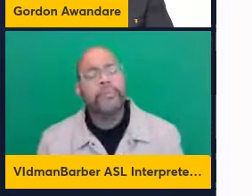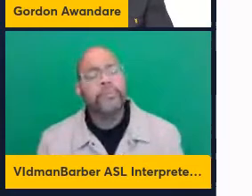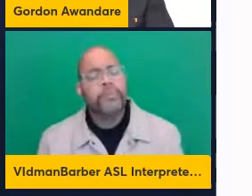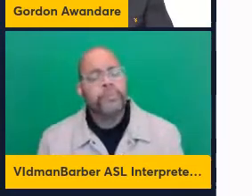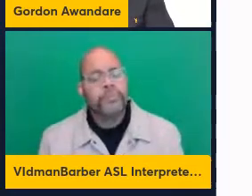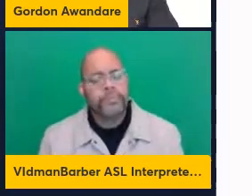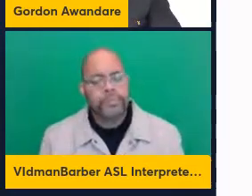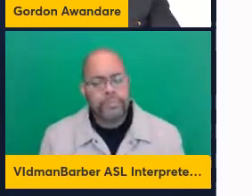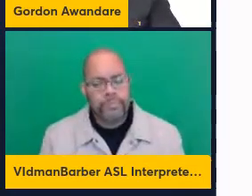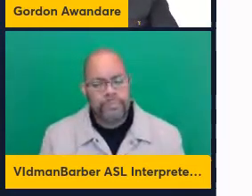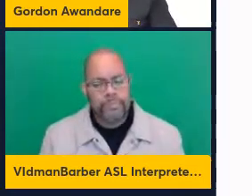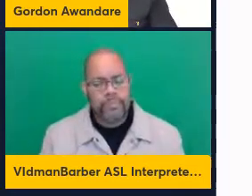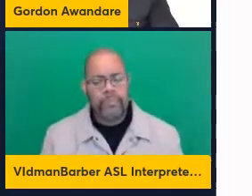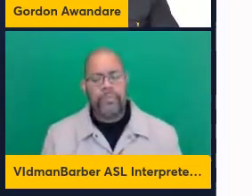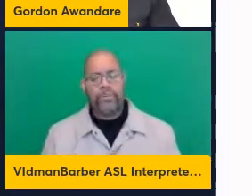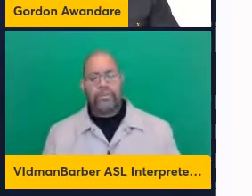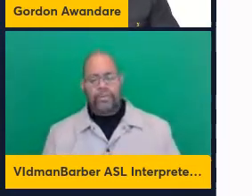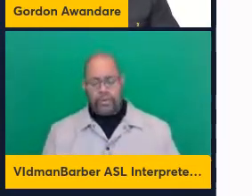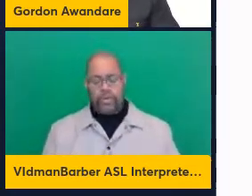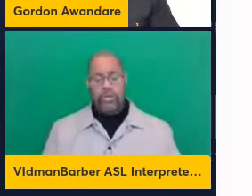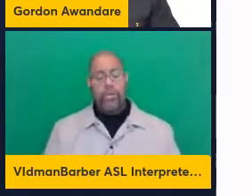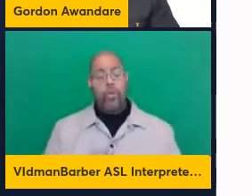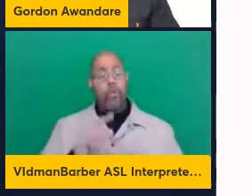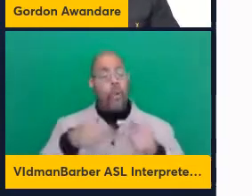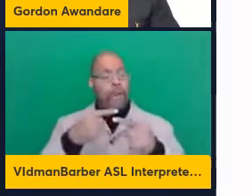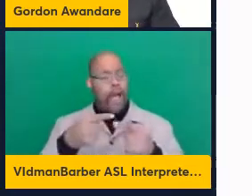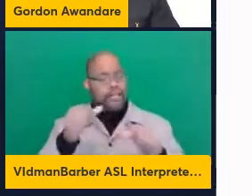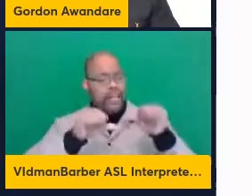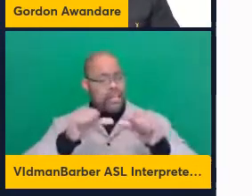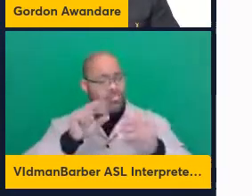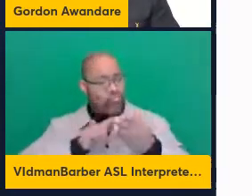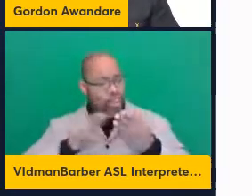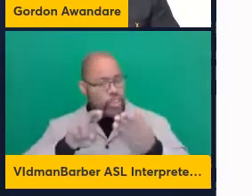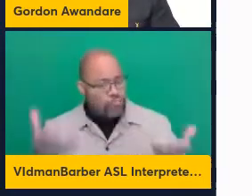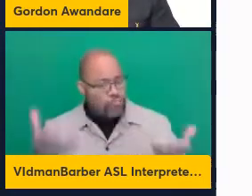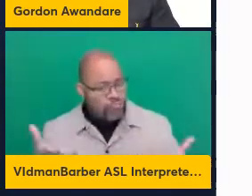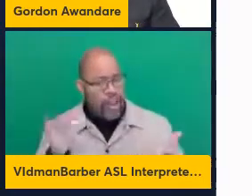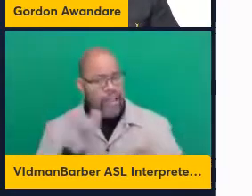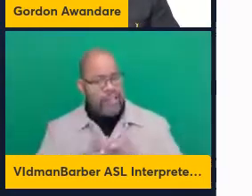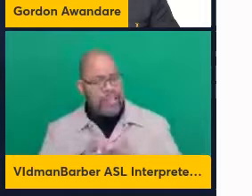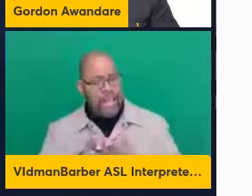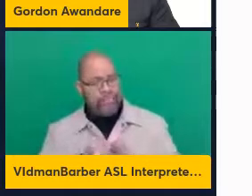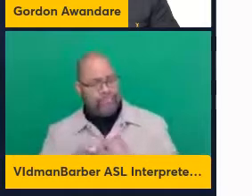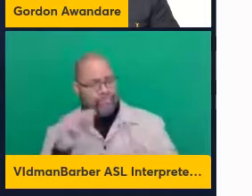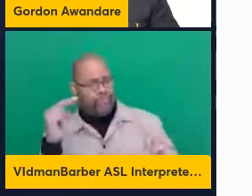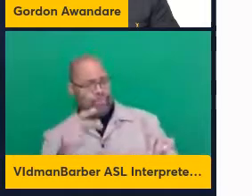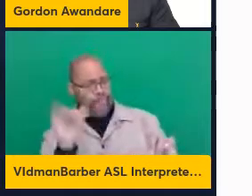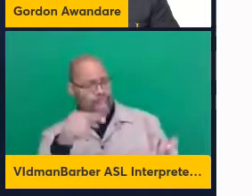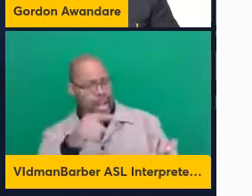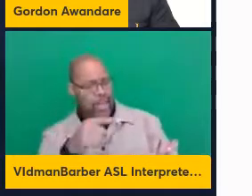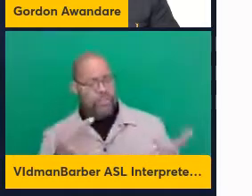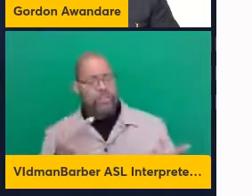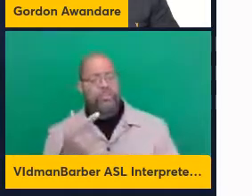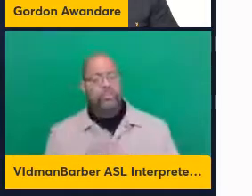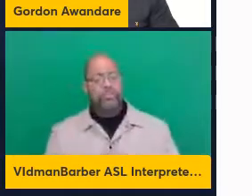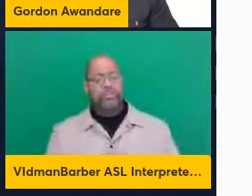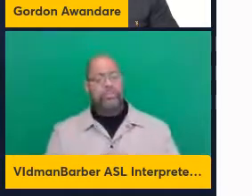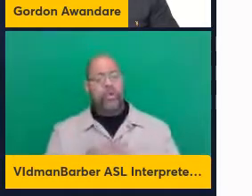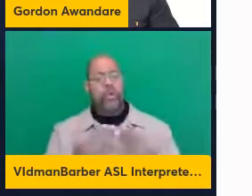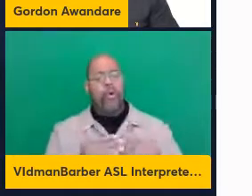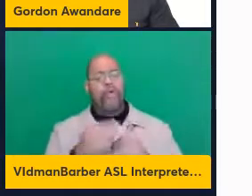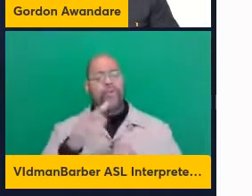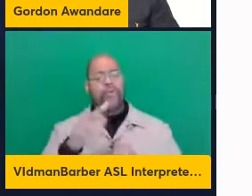What about the scientific research? What about the academic aspect of it? So we've published over